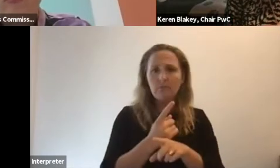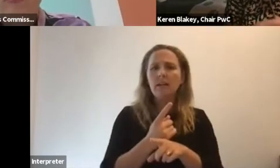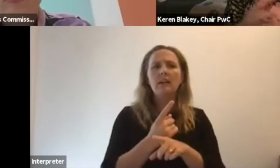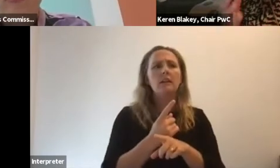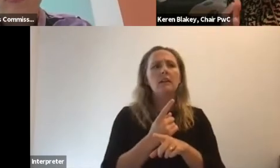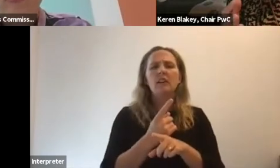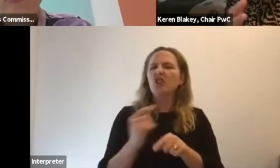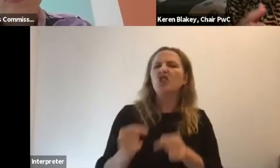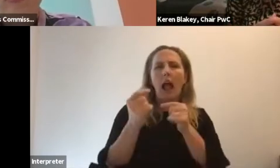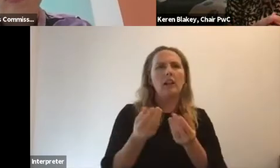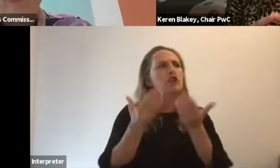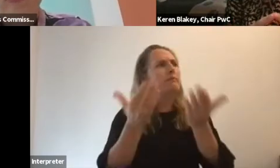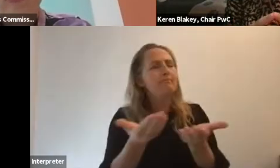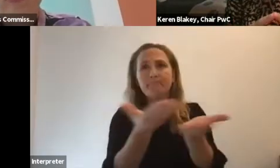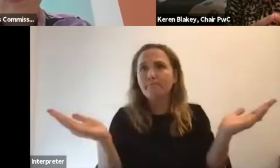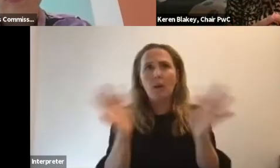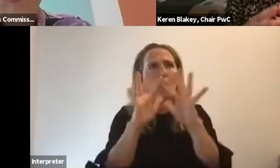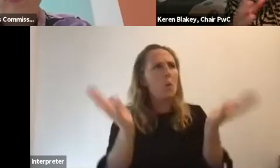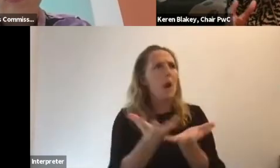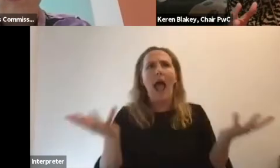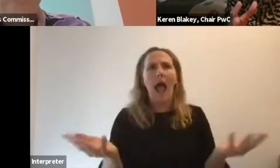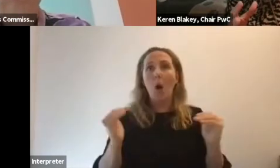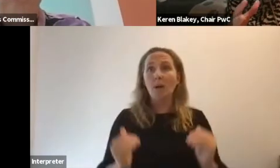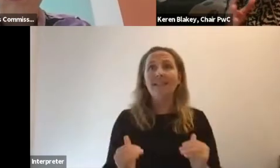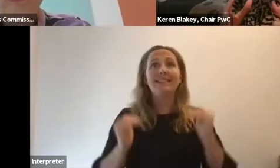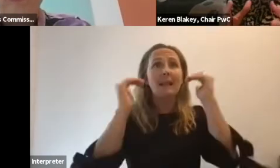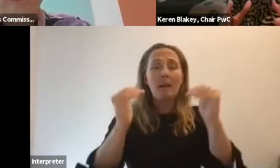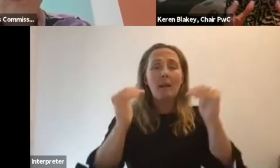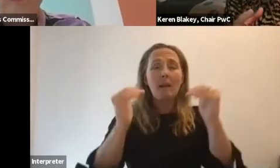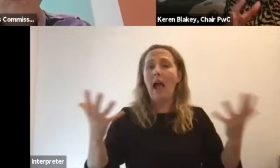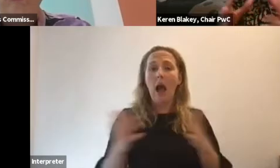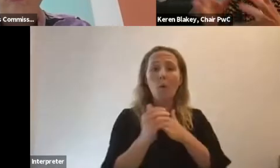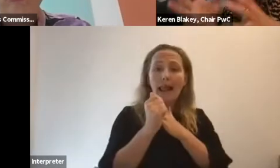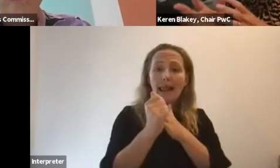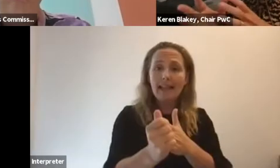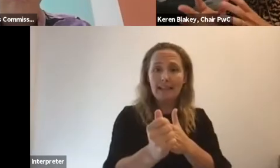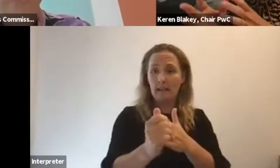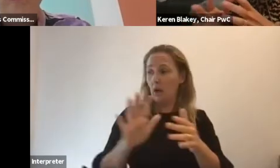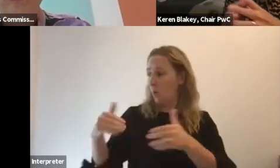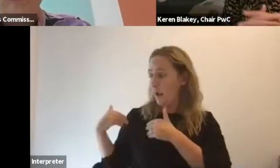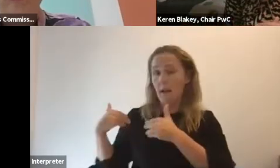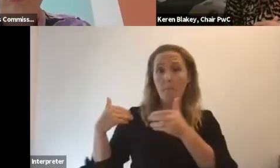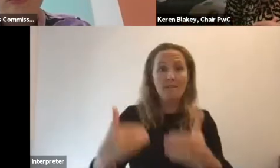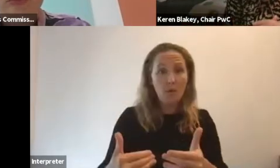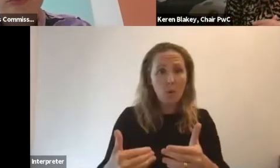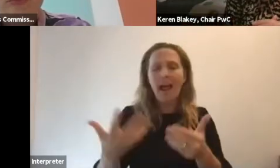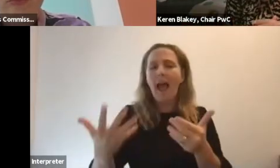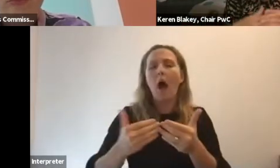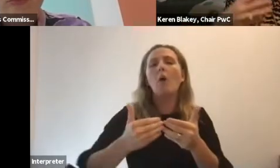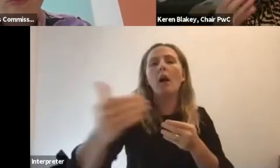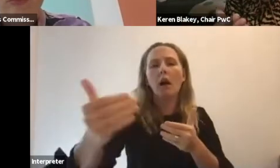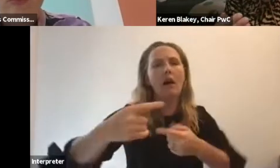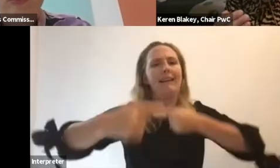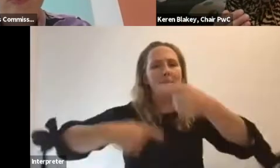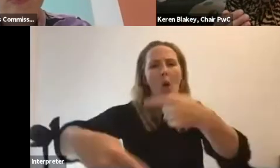we step up? How do we lead? How do we come? We've come a long way. How do we go further? And I think